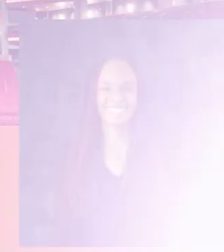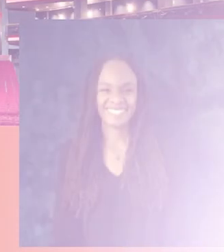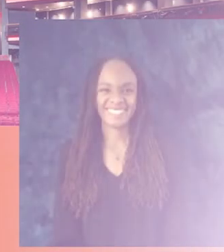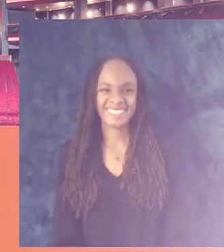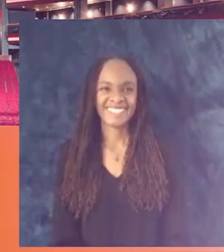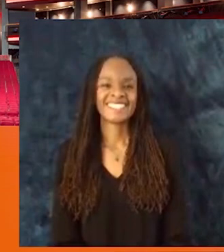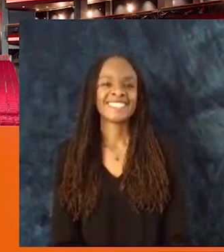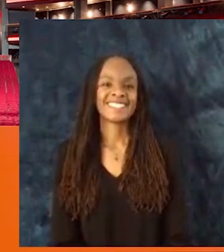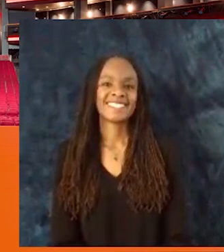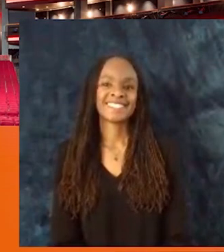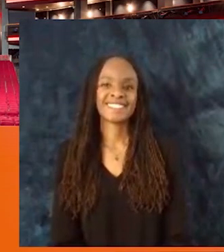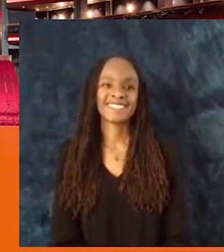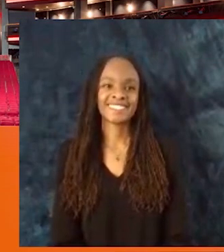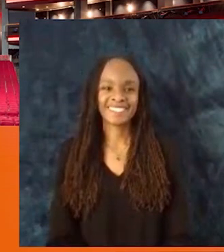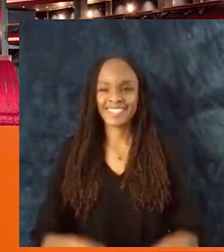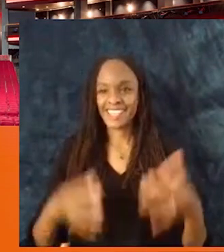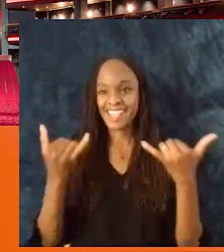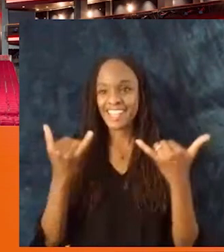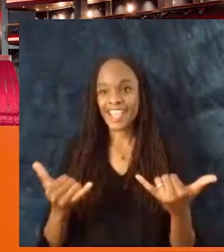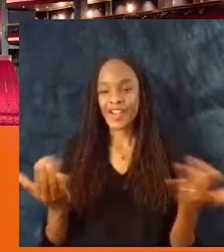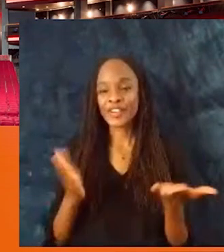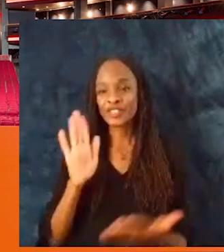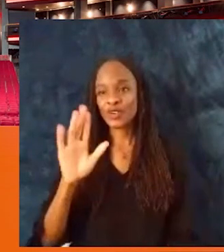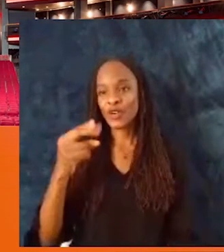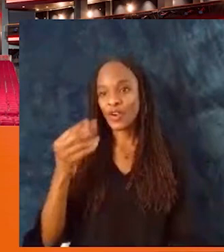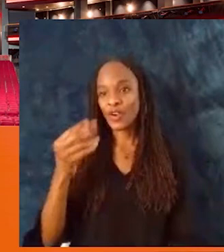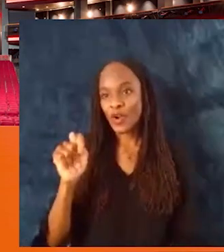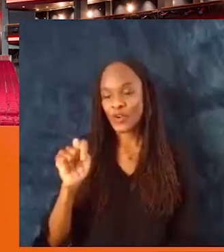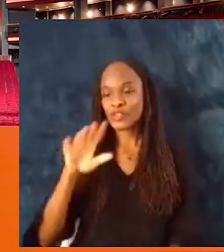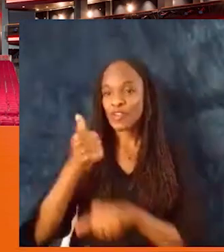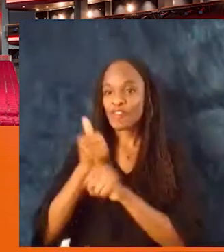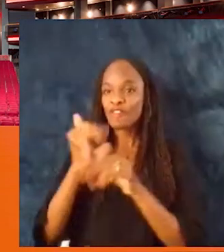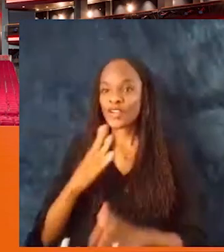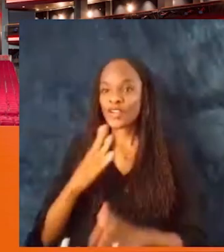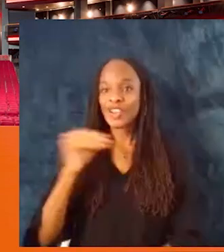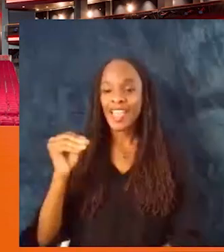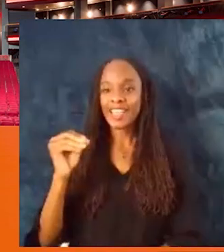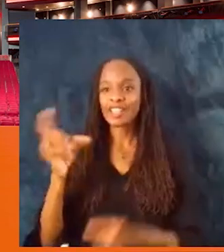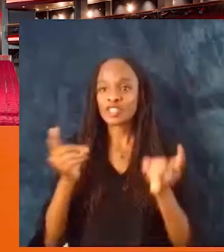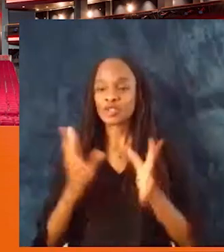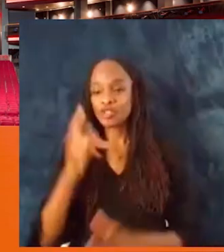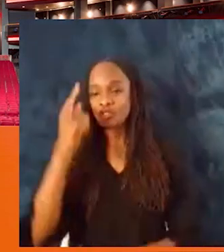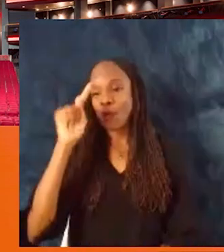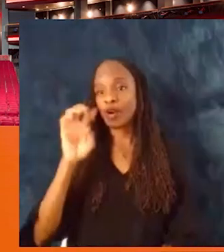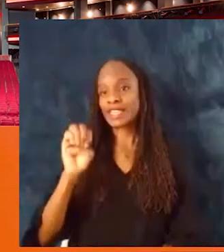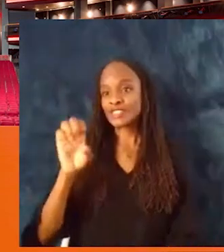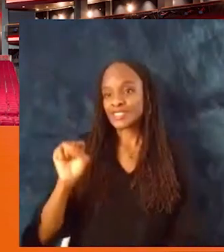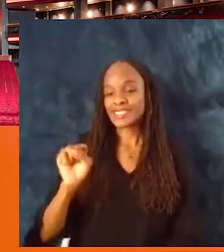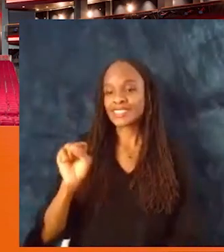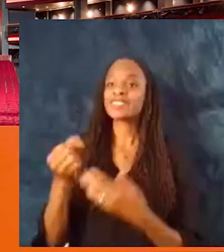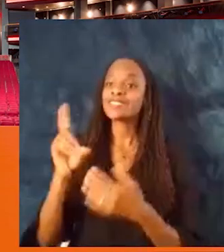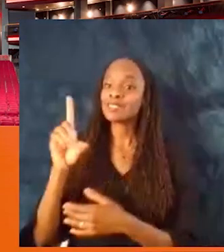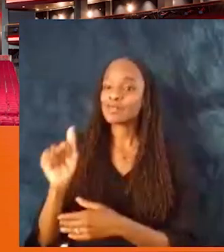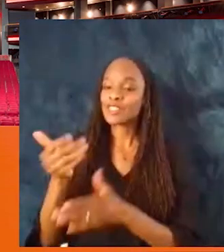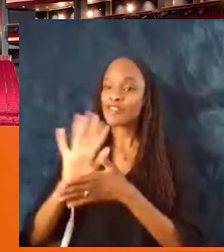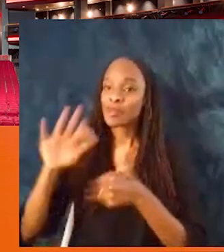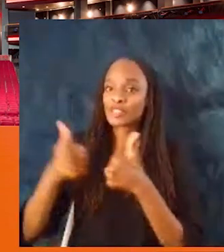And now, here's your host, founder and director of the Easterseals Disability Film Challenge, Nic Novicki.